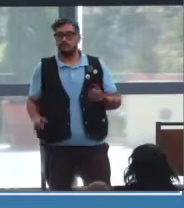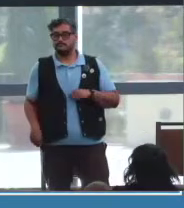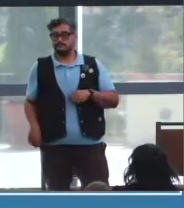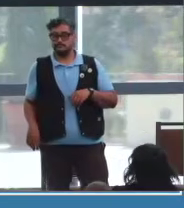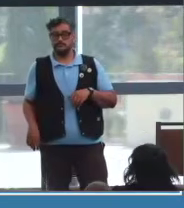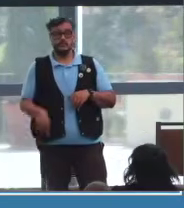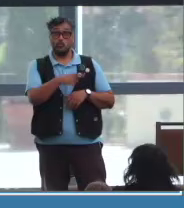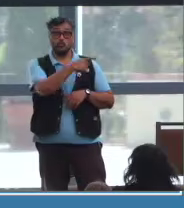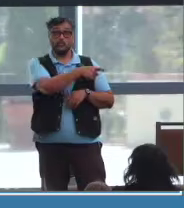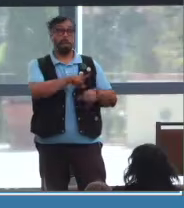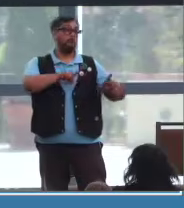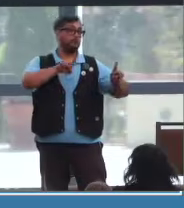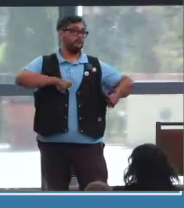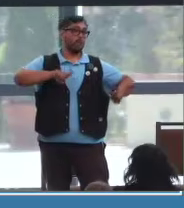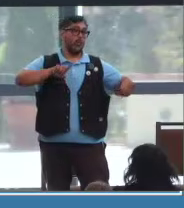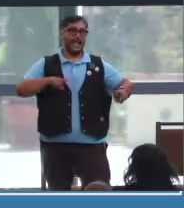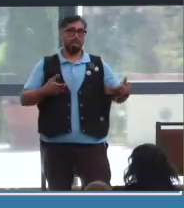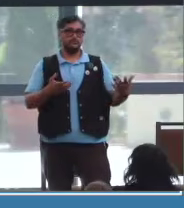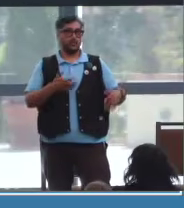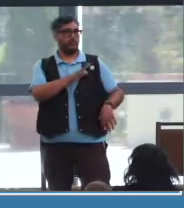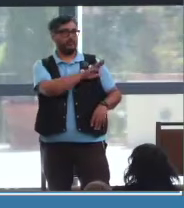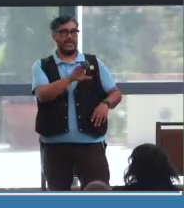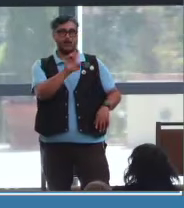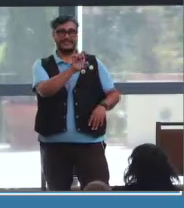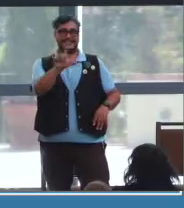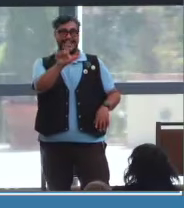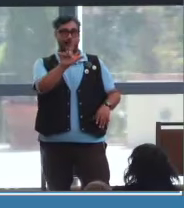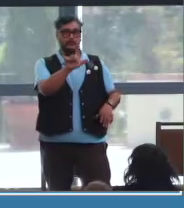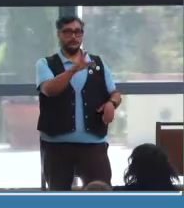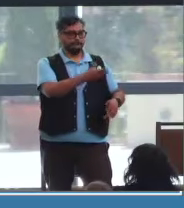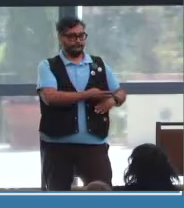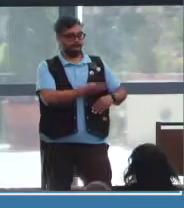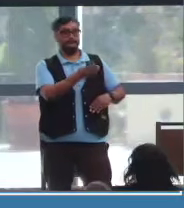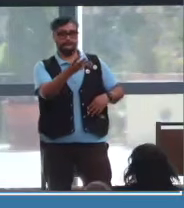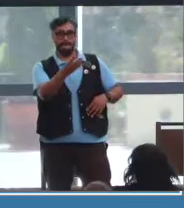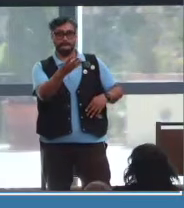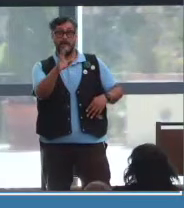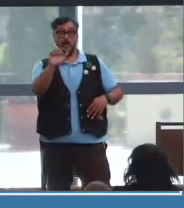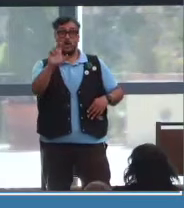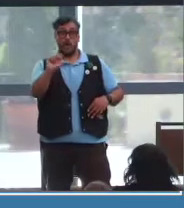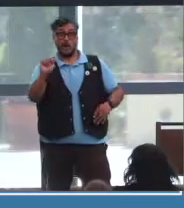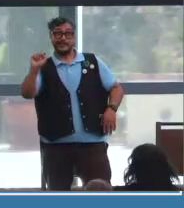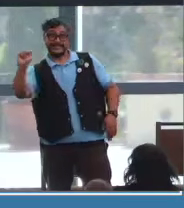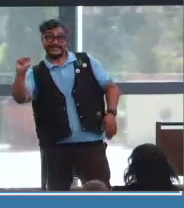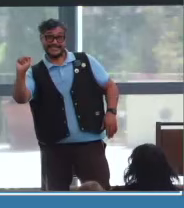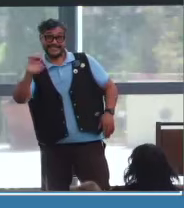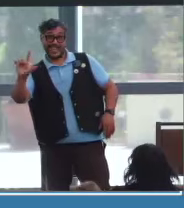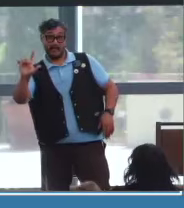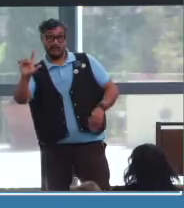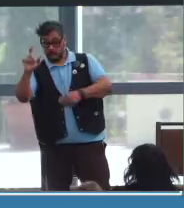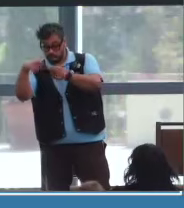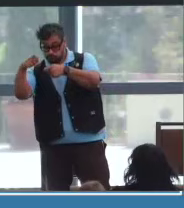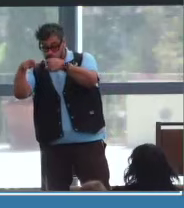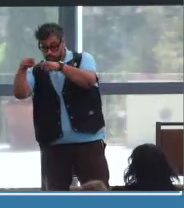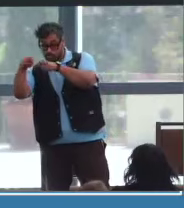They were enrolled in this trial where their cells were taken, the CAR T cells were manufactured and then reinfused back